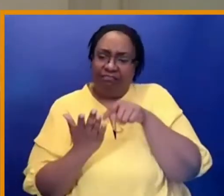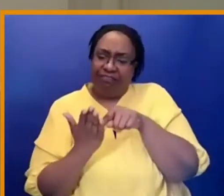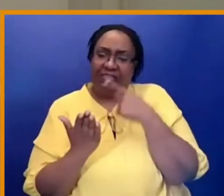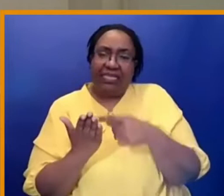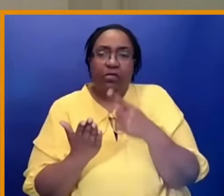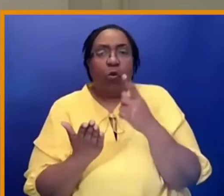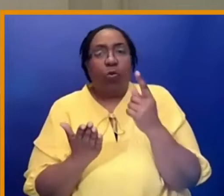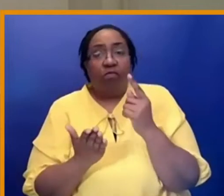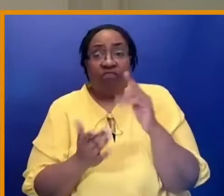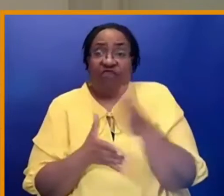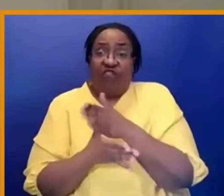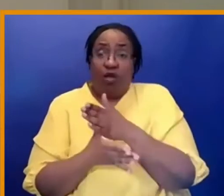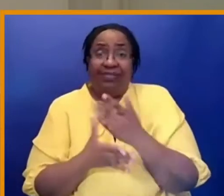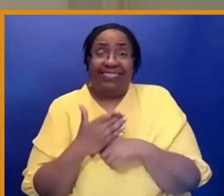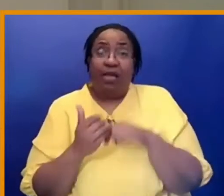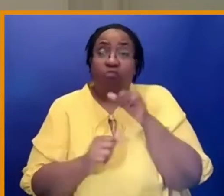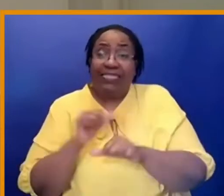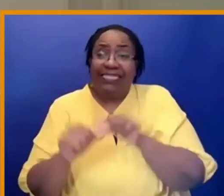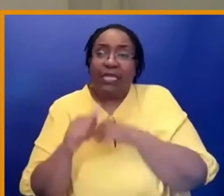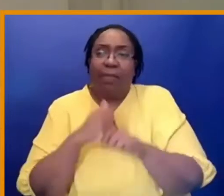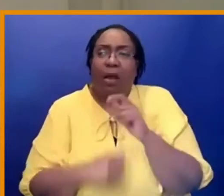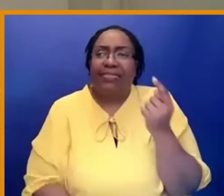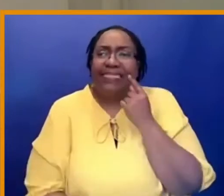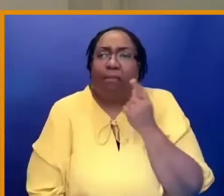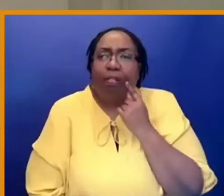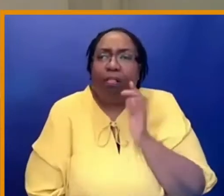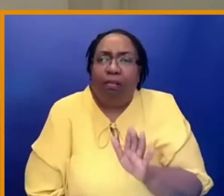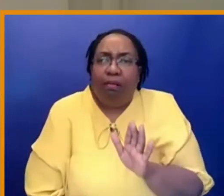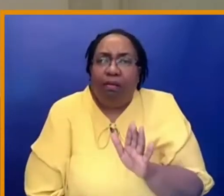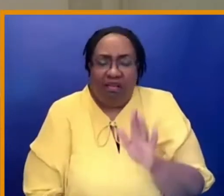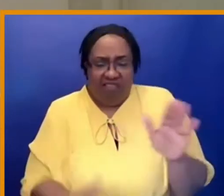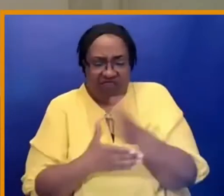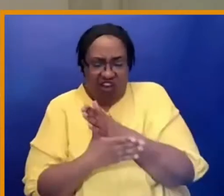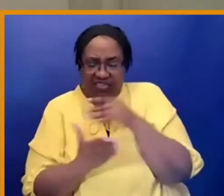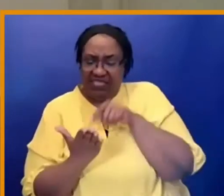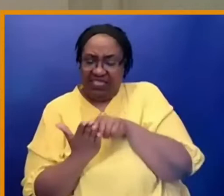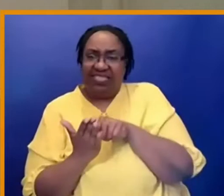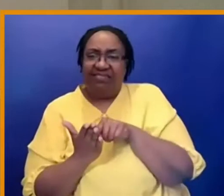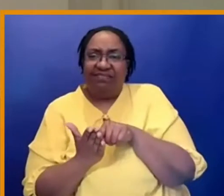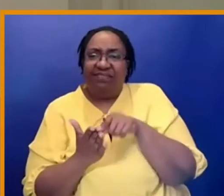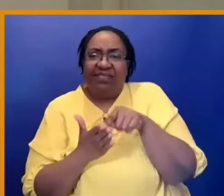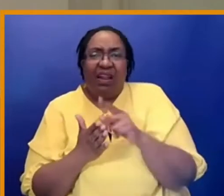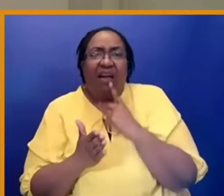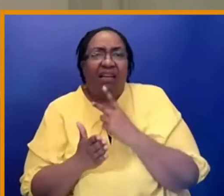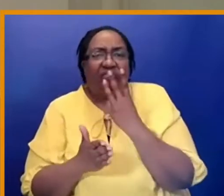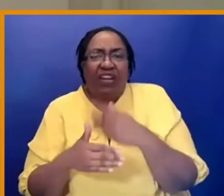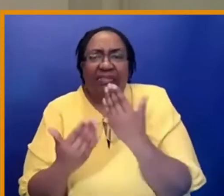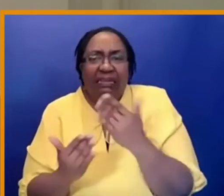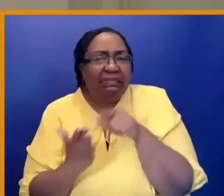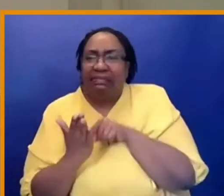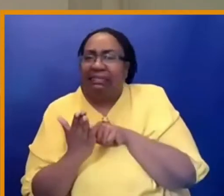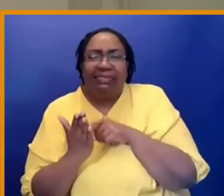by setting just 2 deadlines instead of 3. First, an early one, the same as that for amendments and emergency